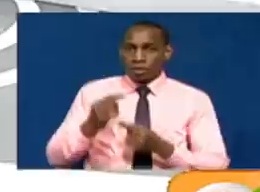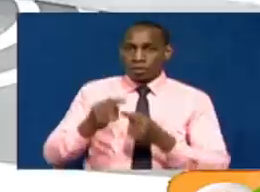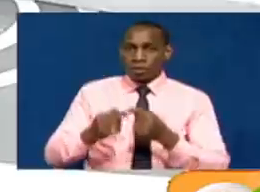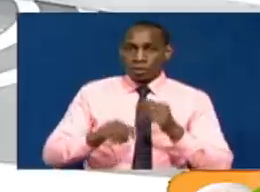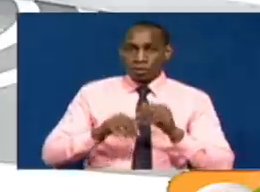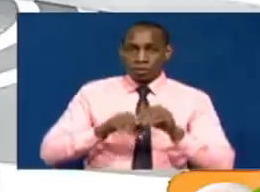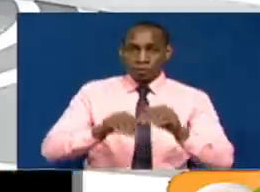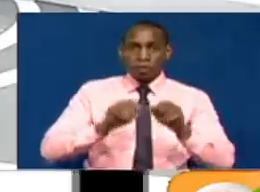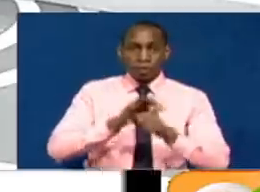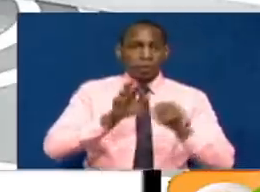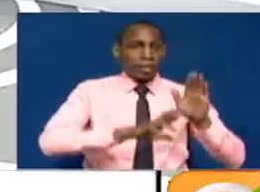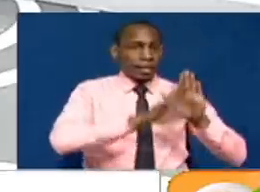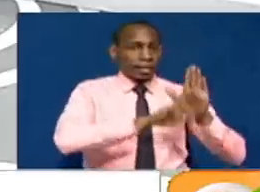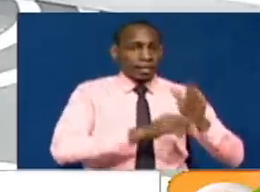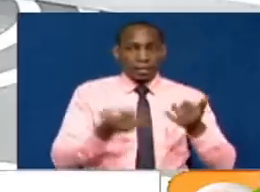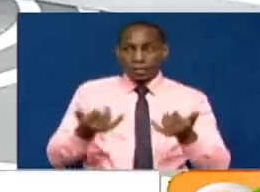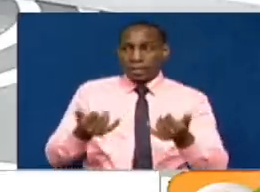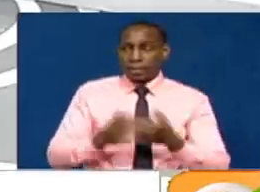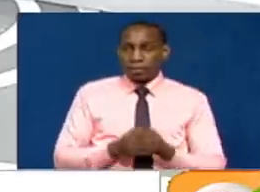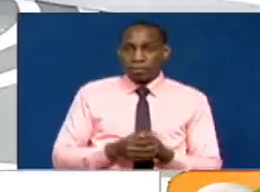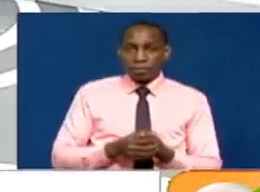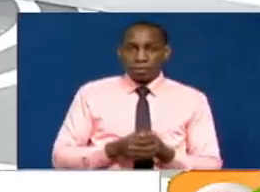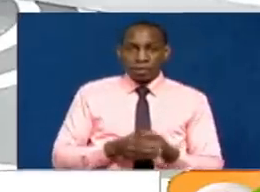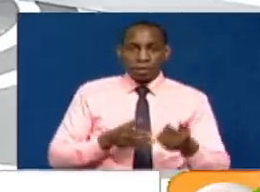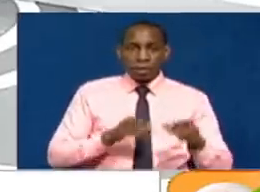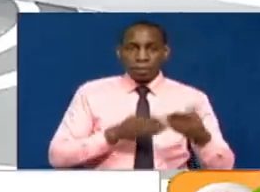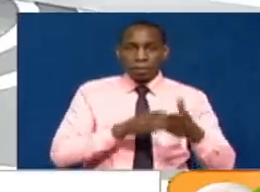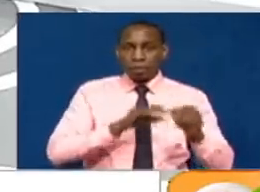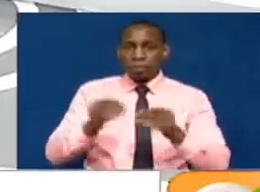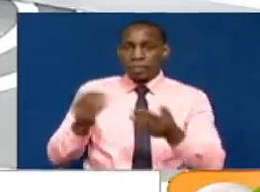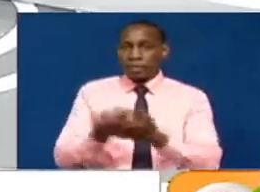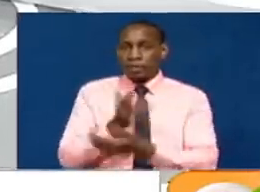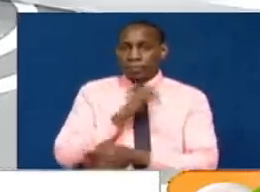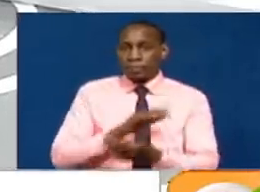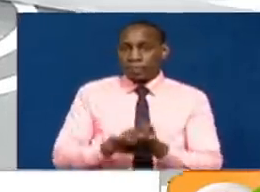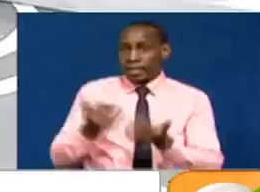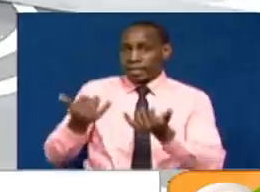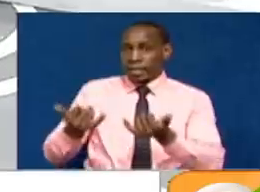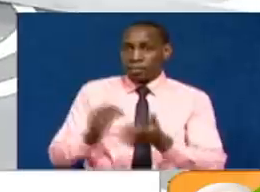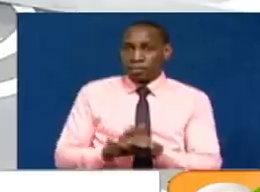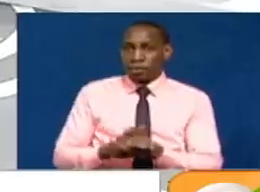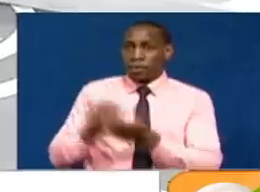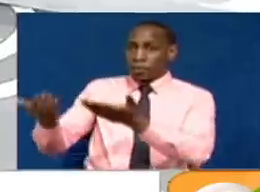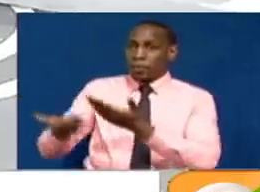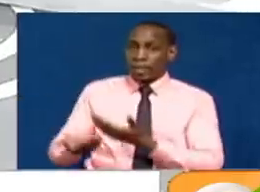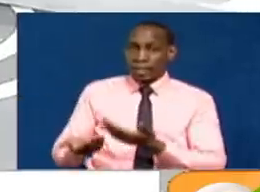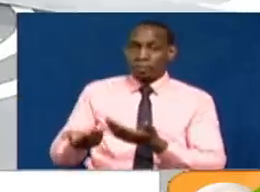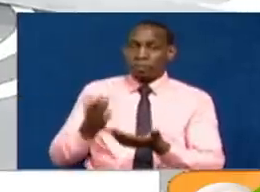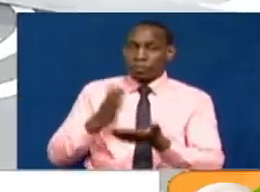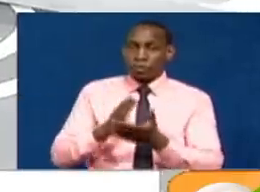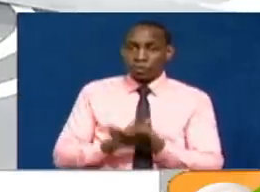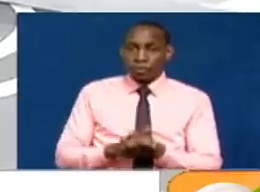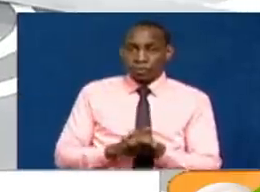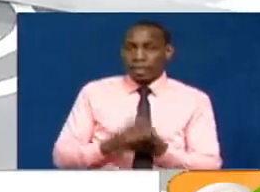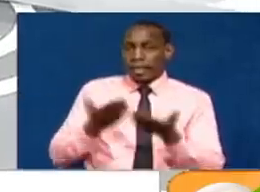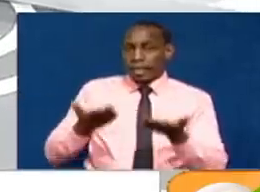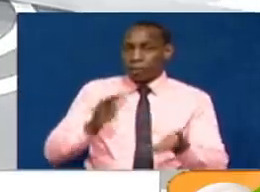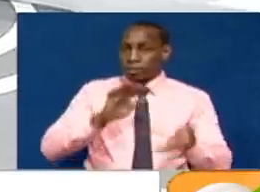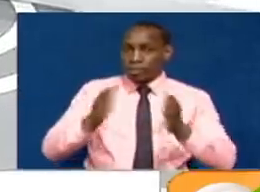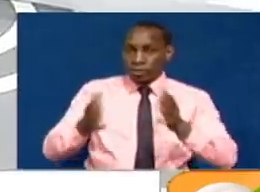rules now that the curfew is out. It almost seems, Jamila, and welcome back, by the way. Thank you. It almost seems